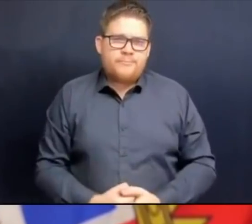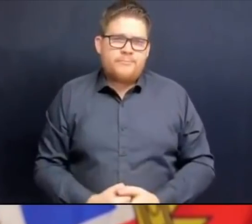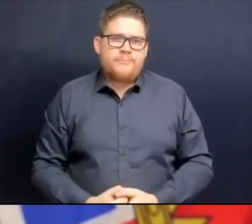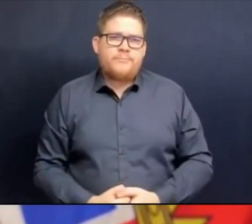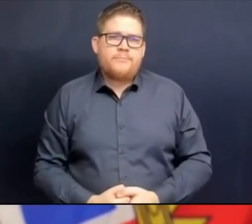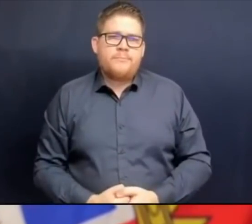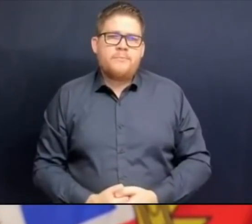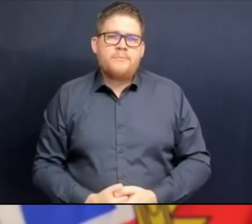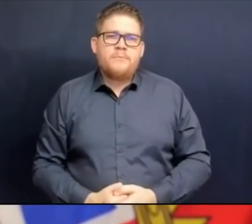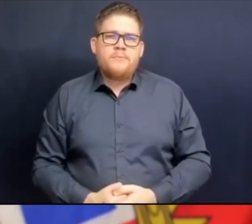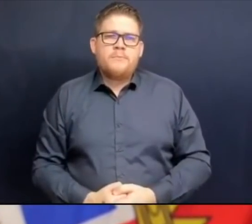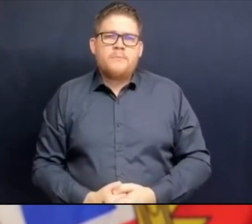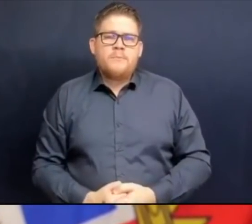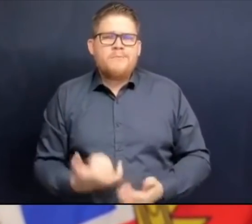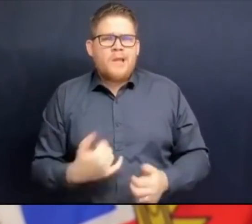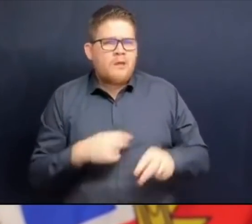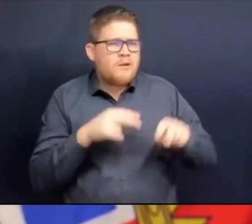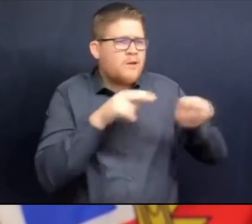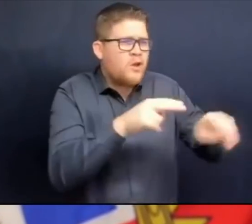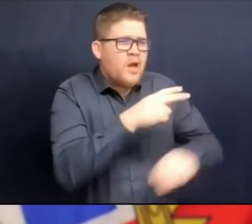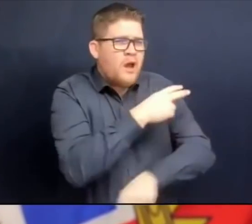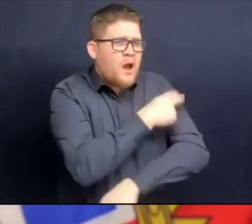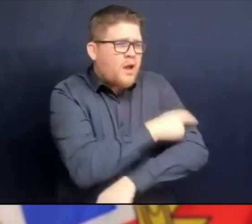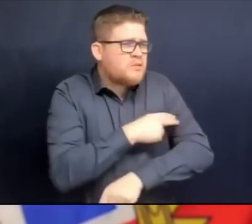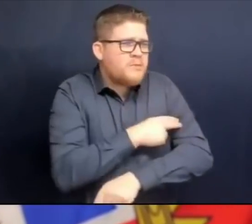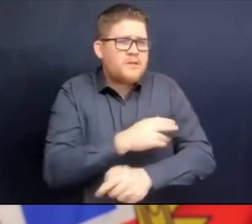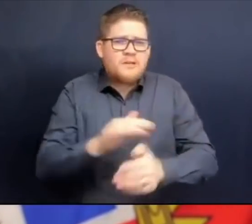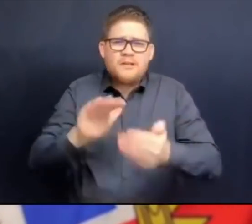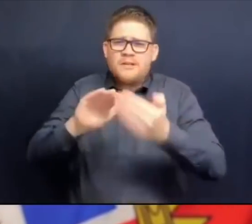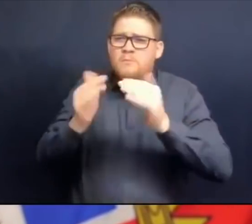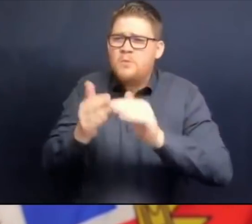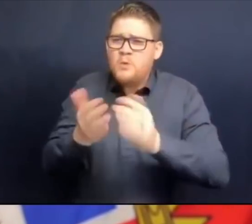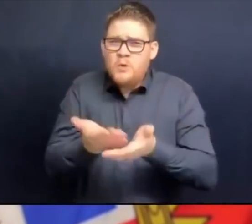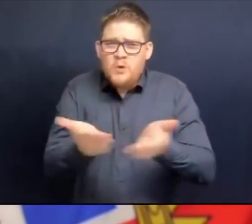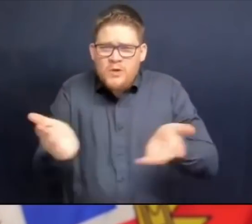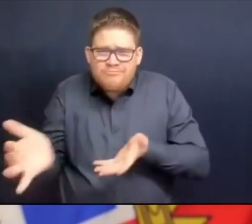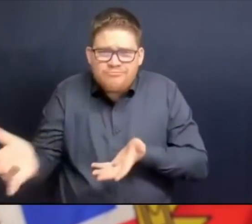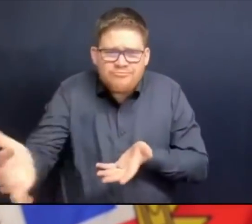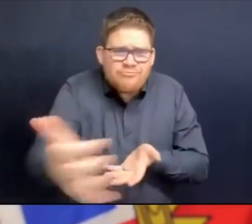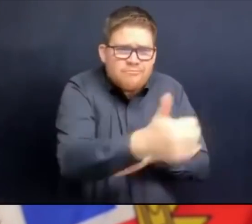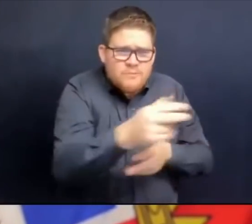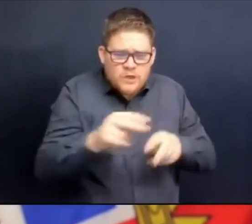our communities. And we'll be sharing specifics in the next week. As